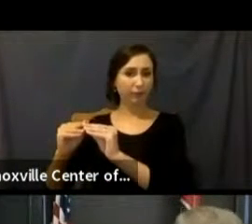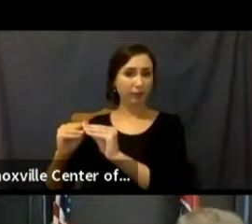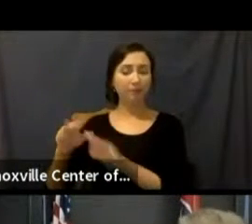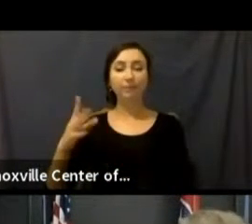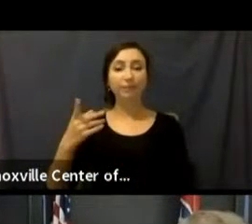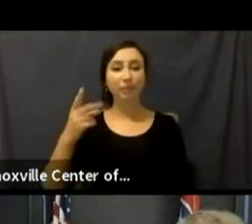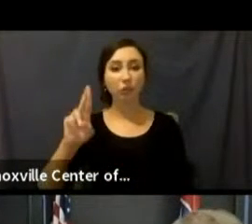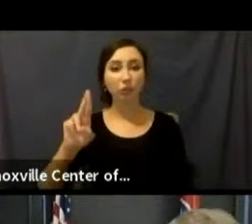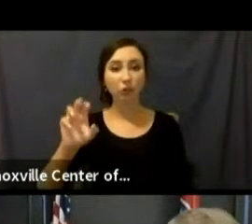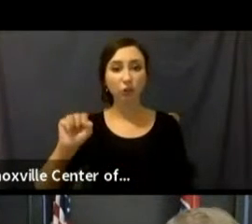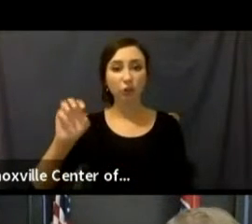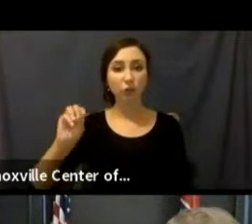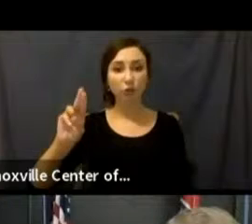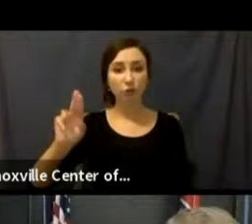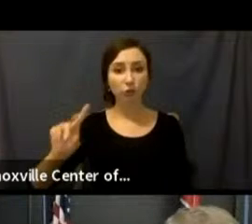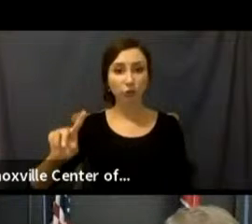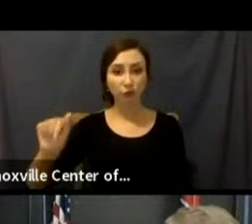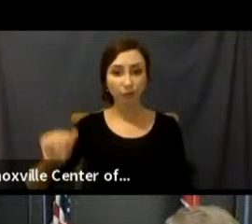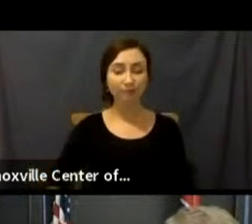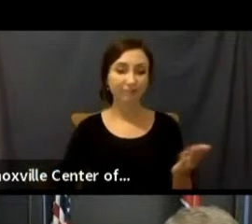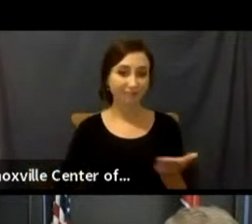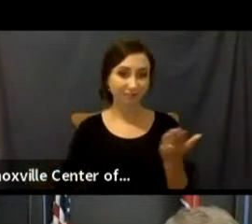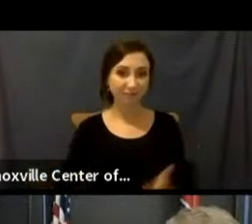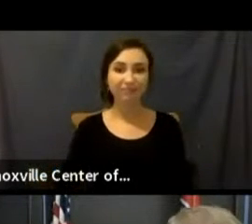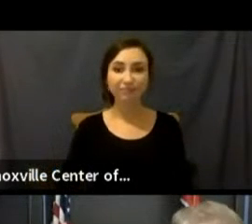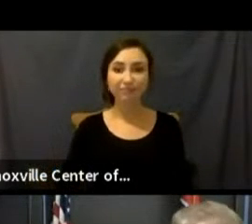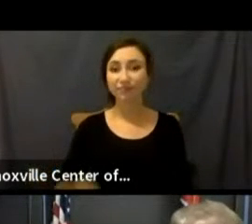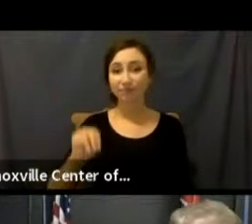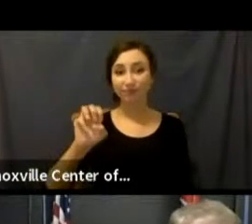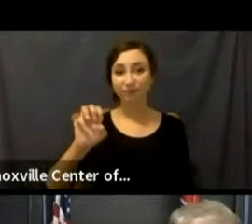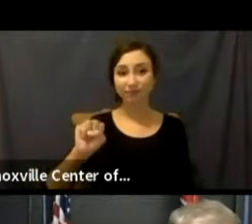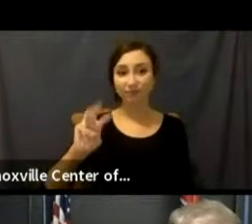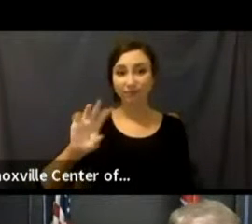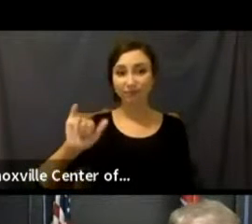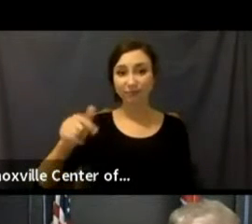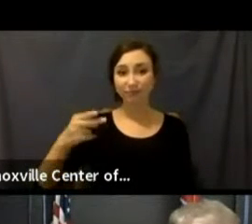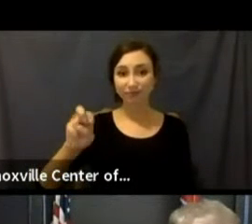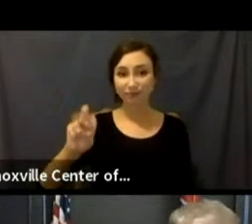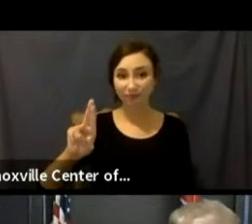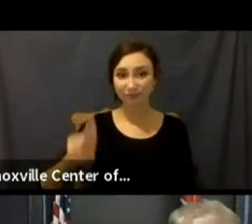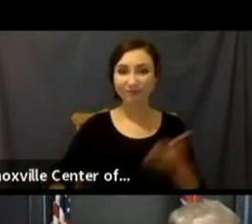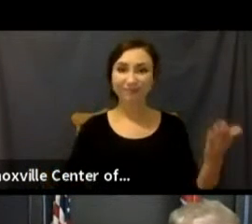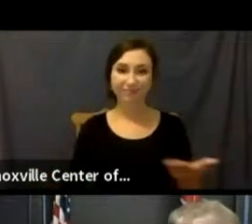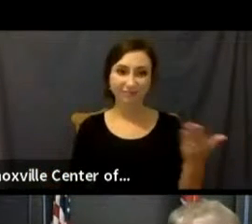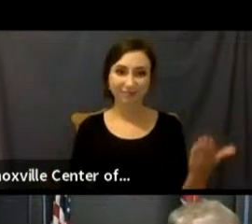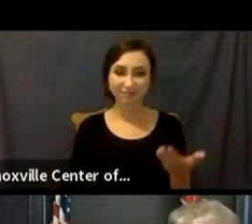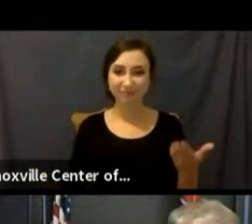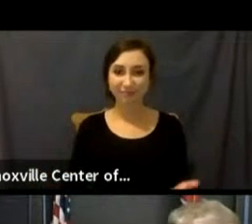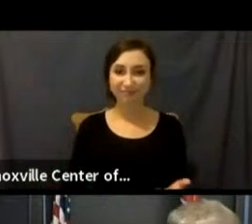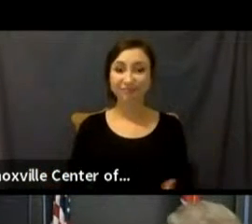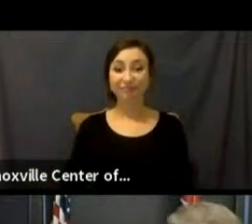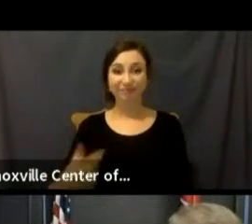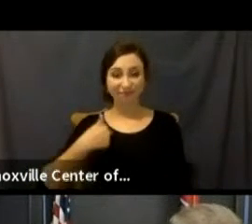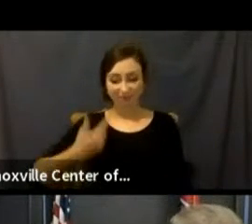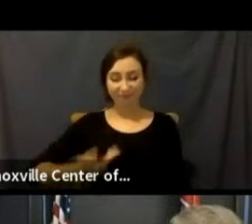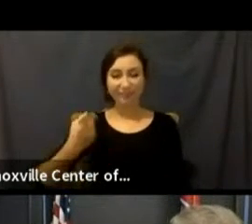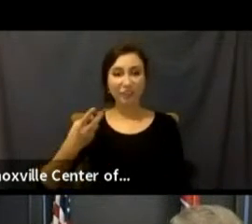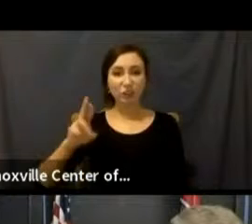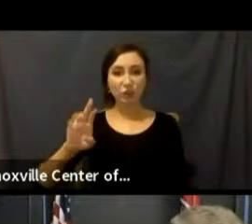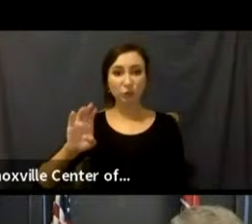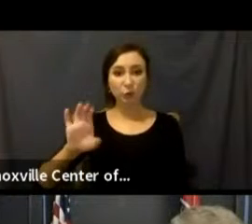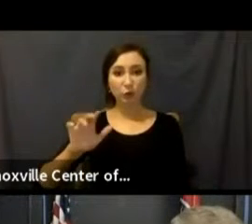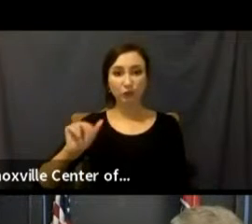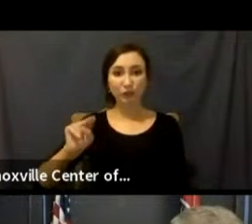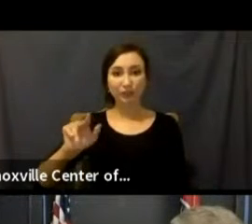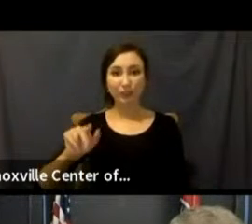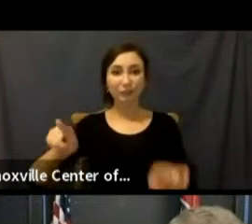Dr. Souza? Here. And Ms. Wagner? Here. And I also am here. So